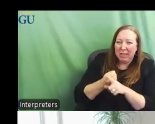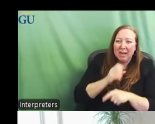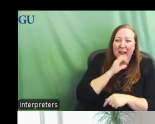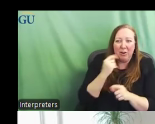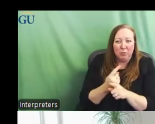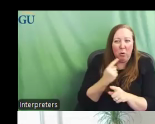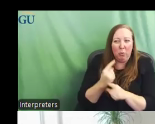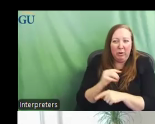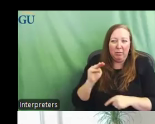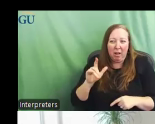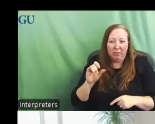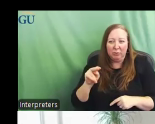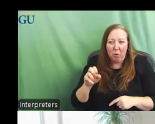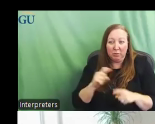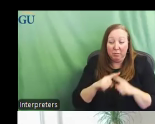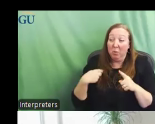milestones.